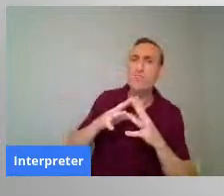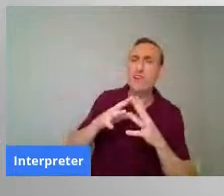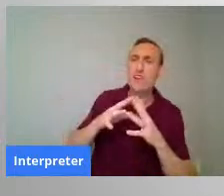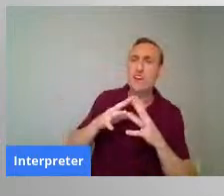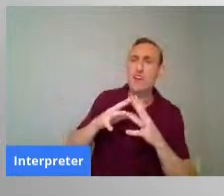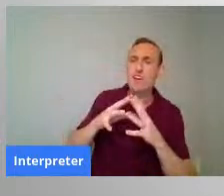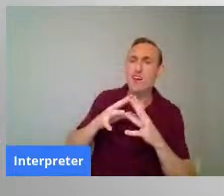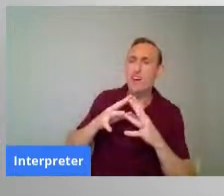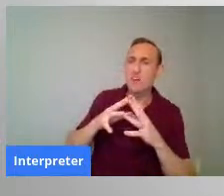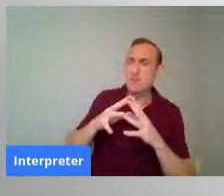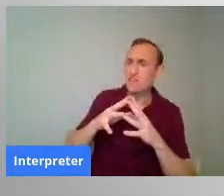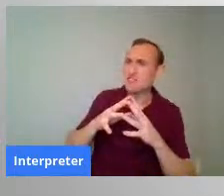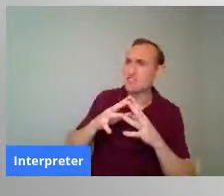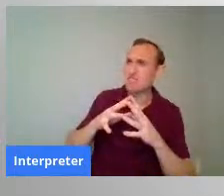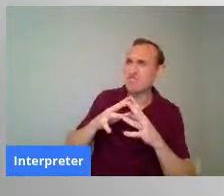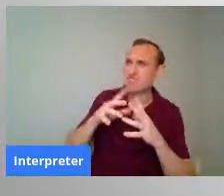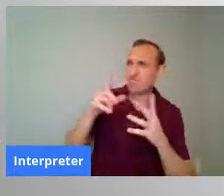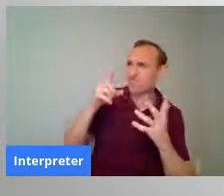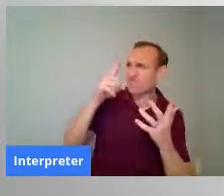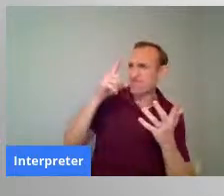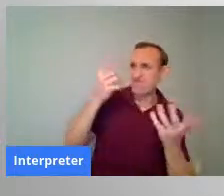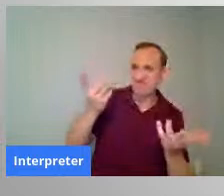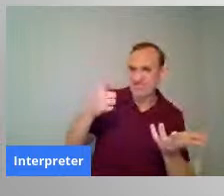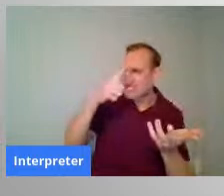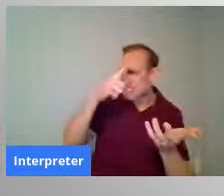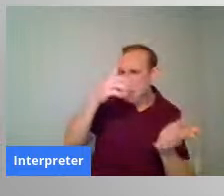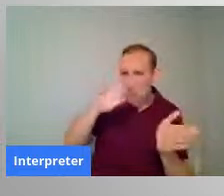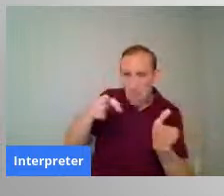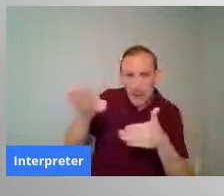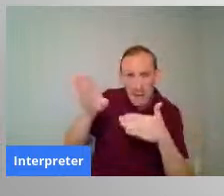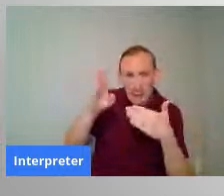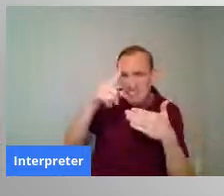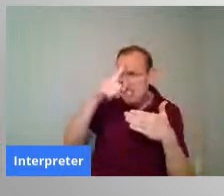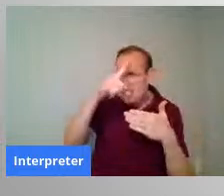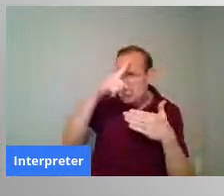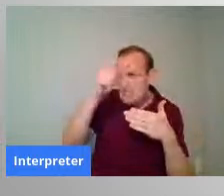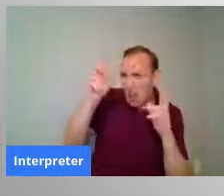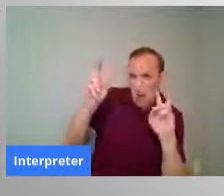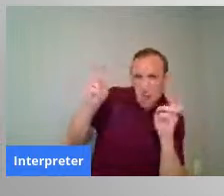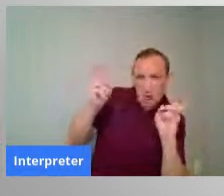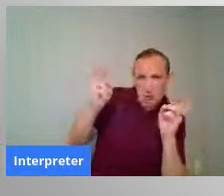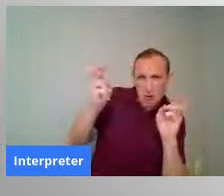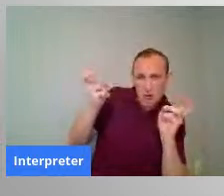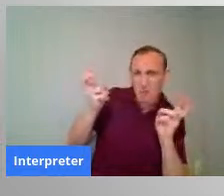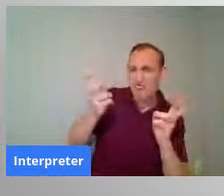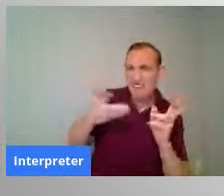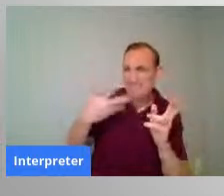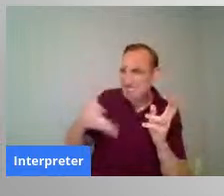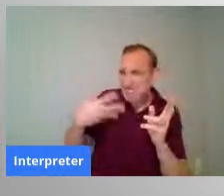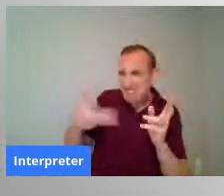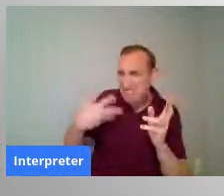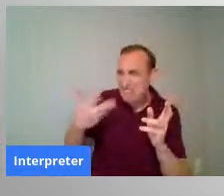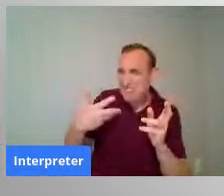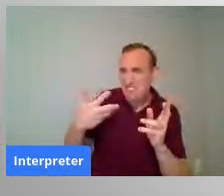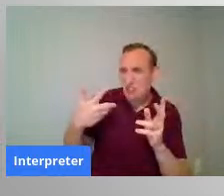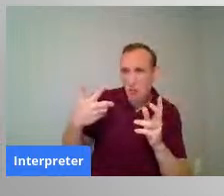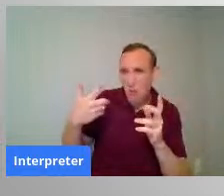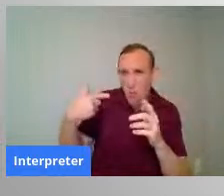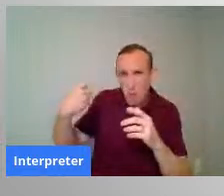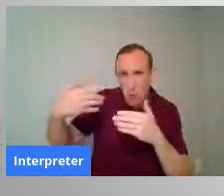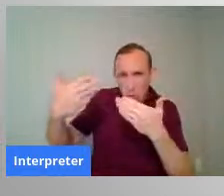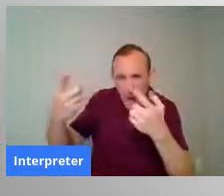of summer, whatever this idealization that we're seeing of how the summer is going to possibly play out for,